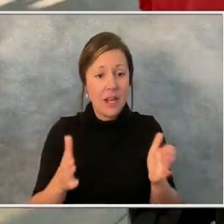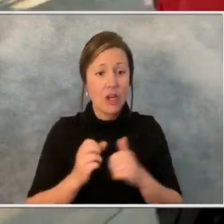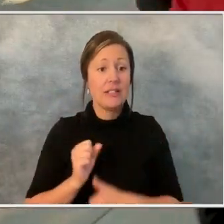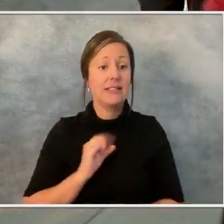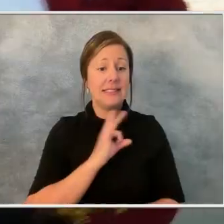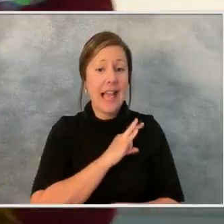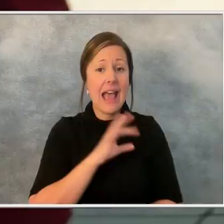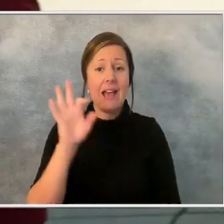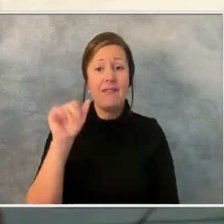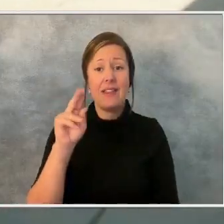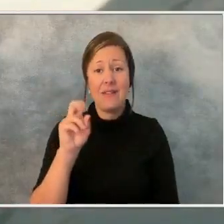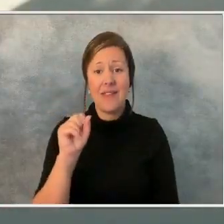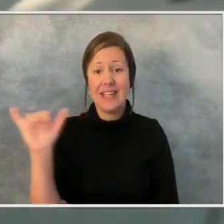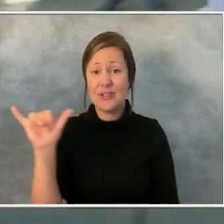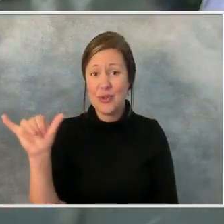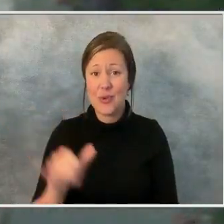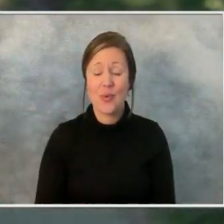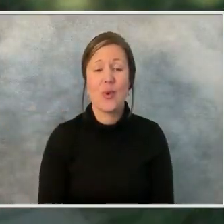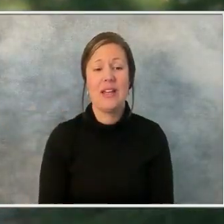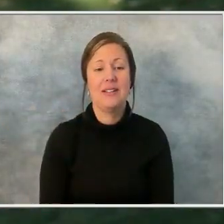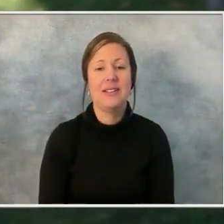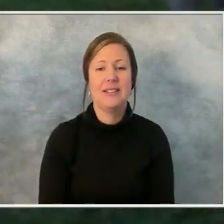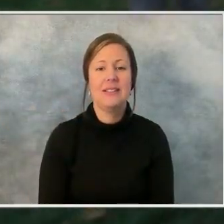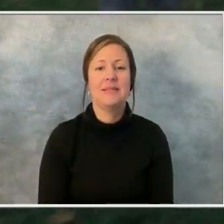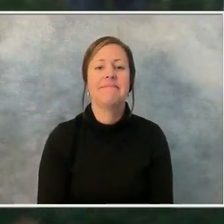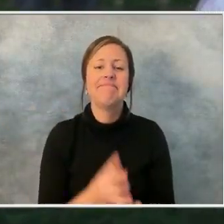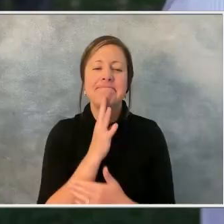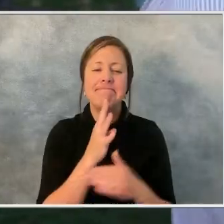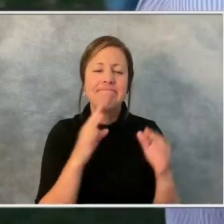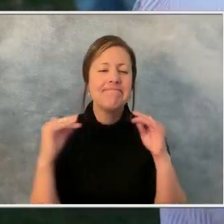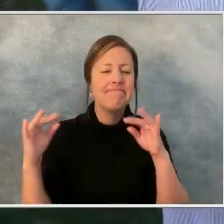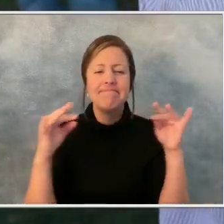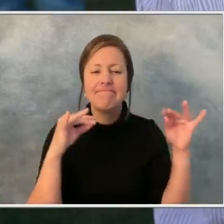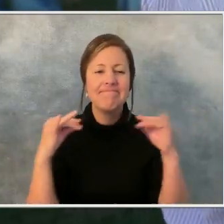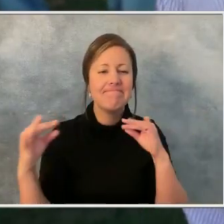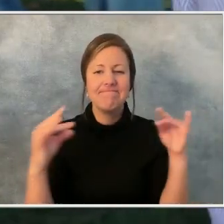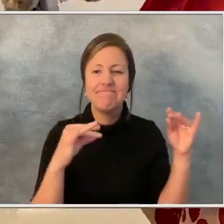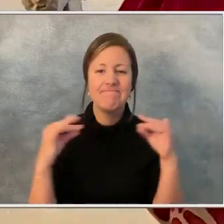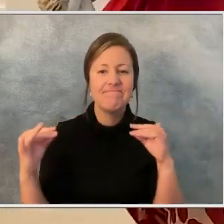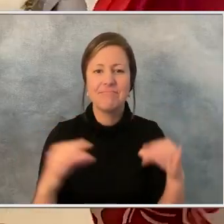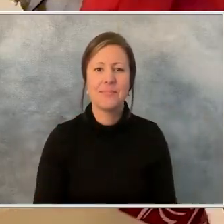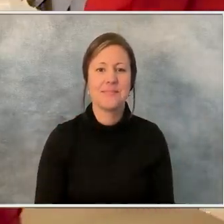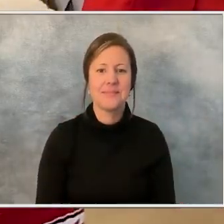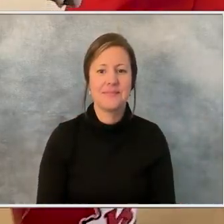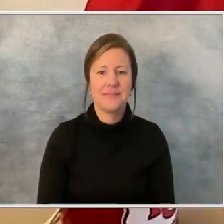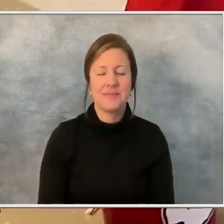in! Hey, how are you? I'm good. Good morning. Good morning.